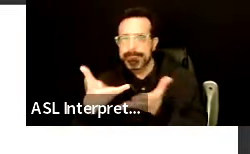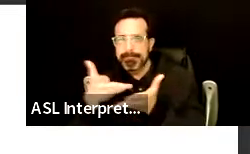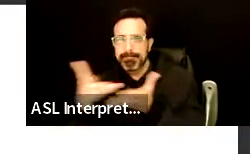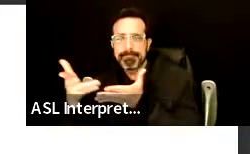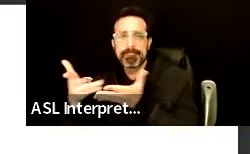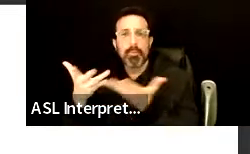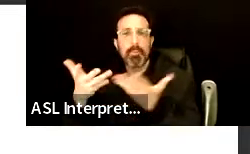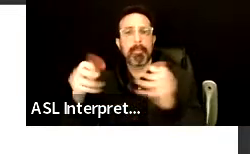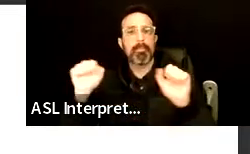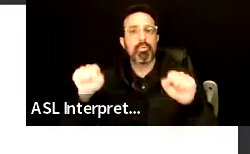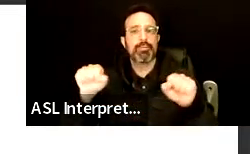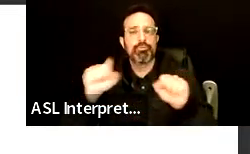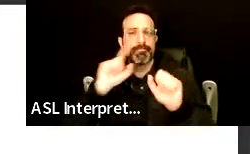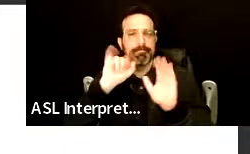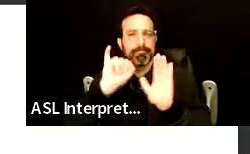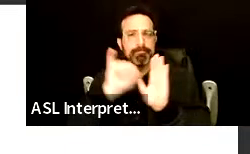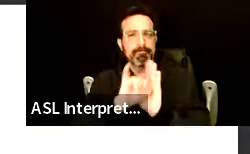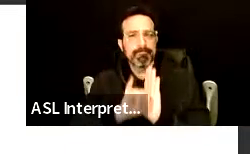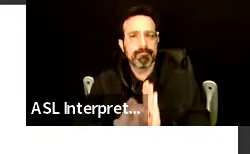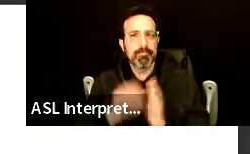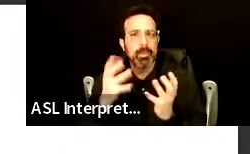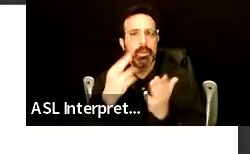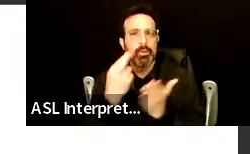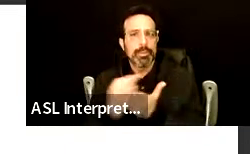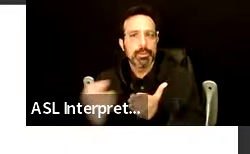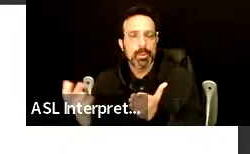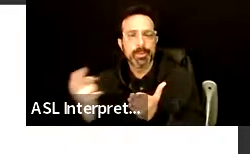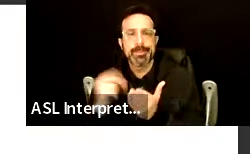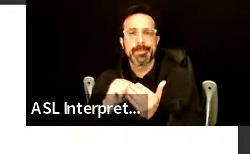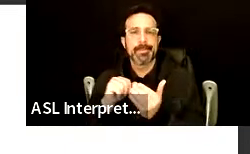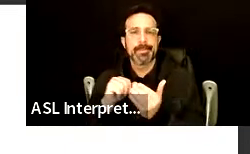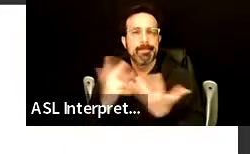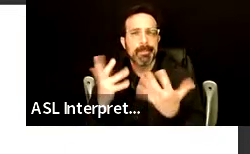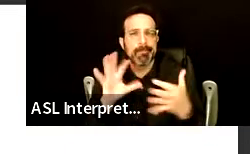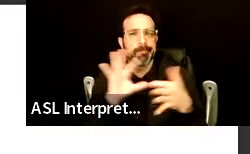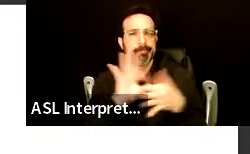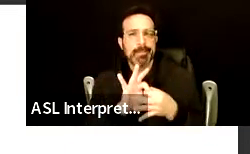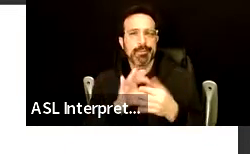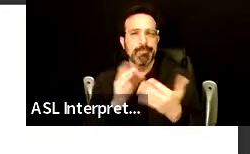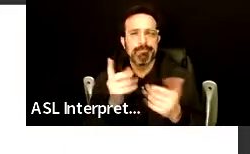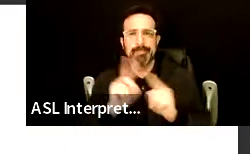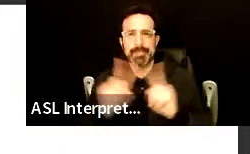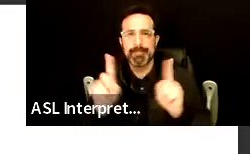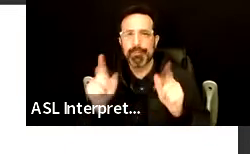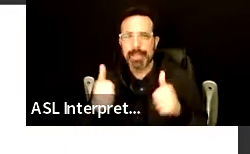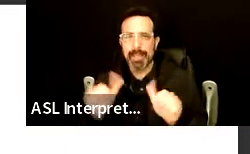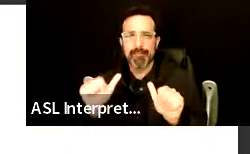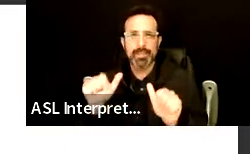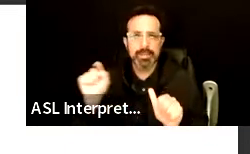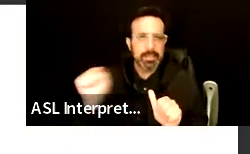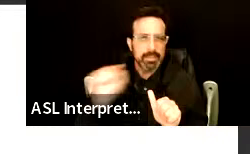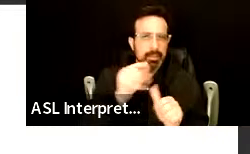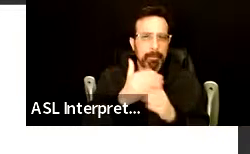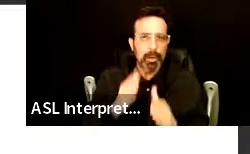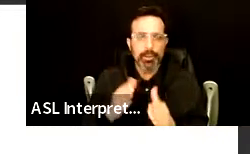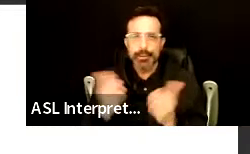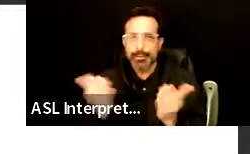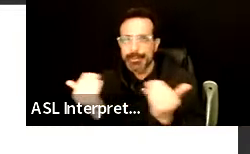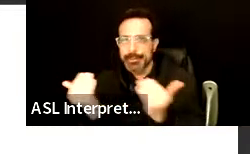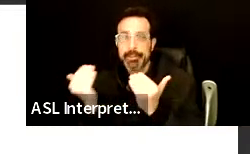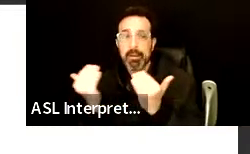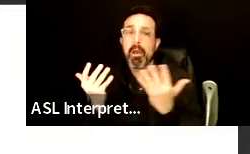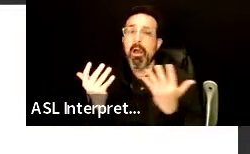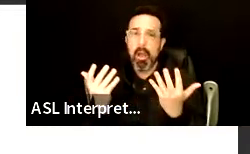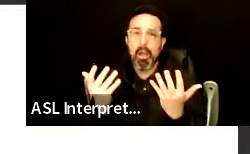around potentially identifying resources or connections between different efforts that partners are doing that really